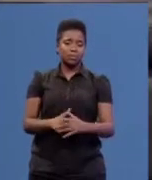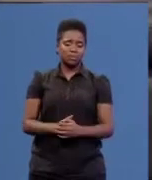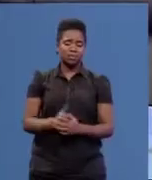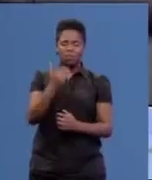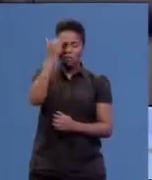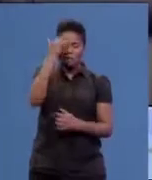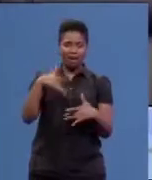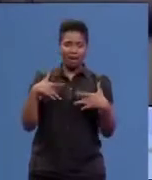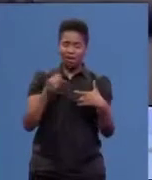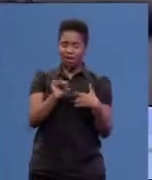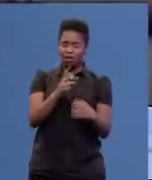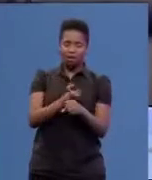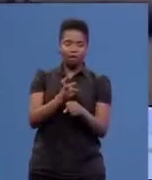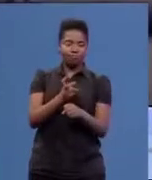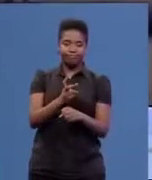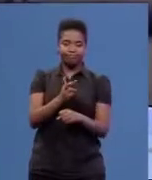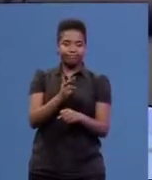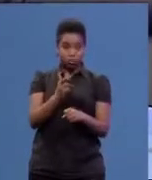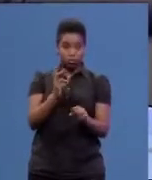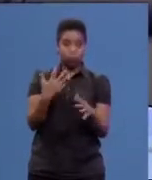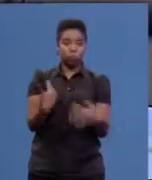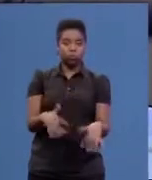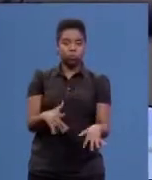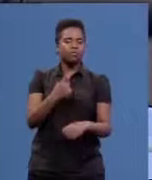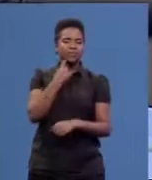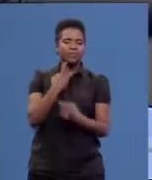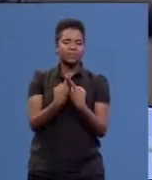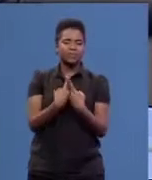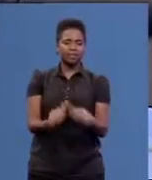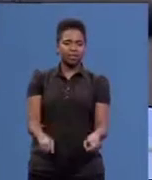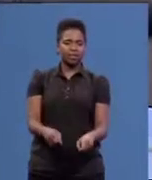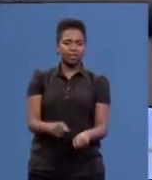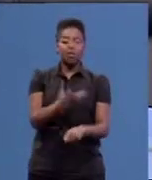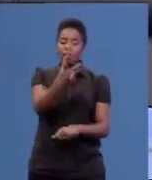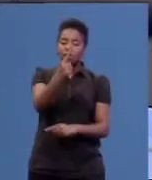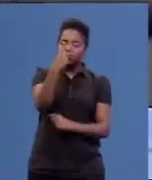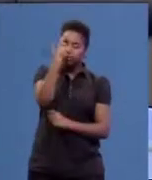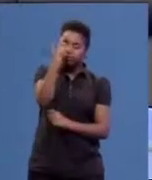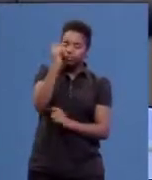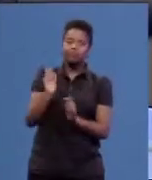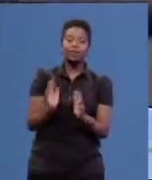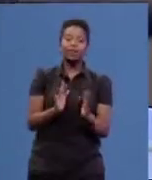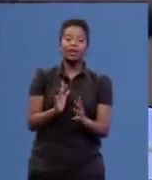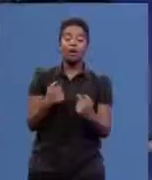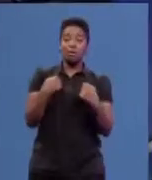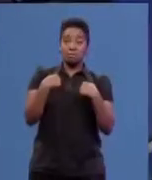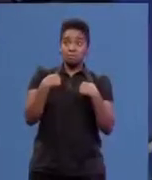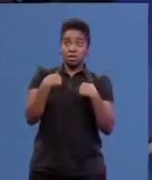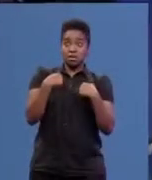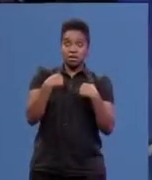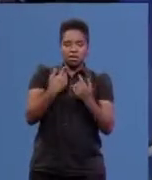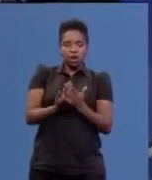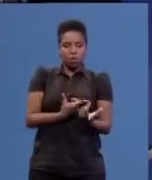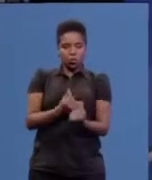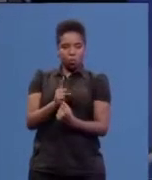for all has not been achieved. So I think each and every one of us, regardless of our circumstances, we need to think about, what can I do in my own little